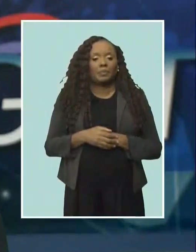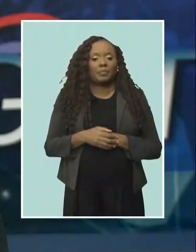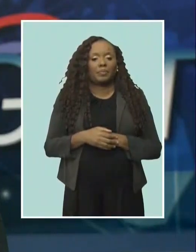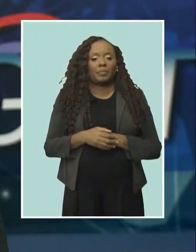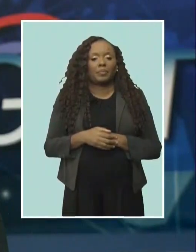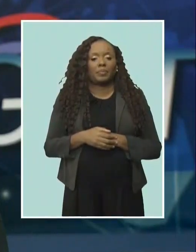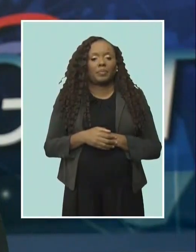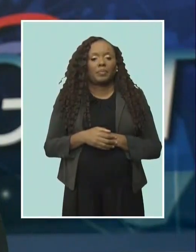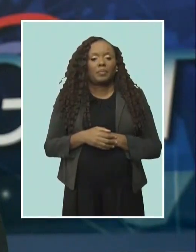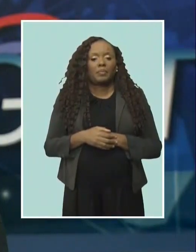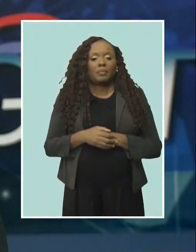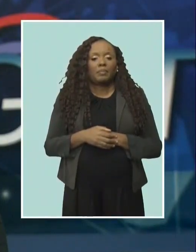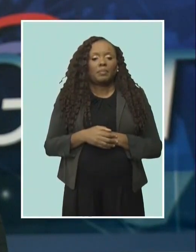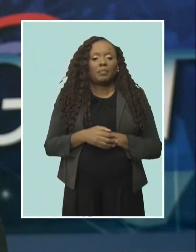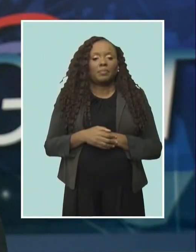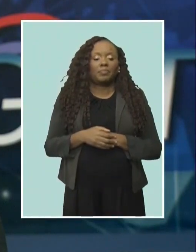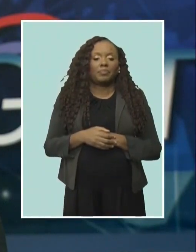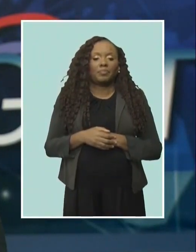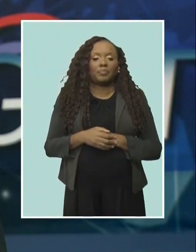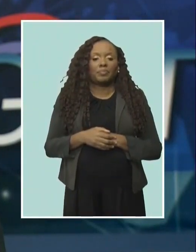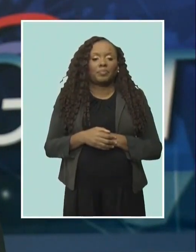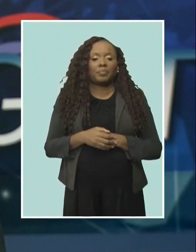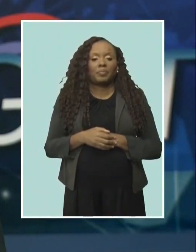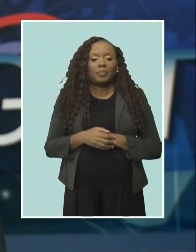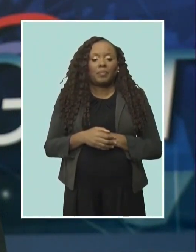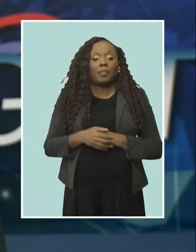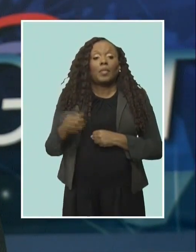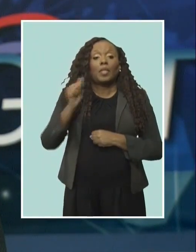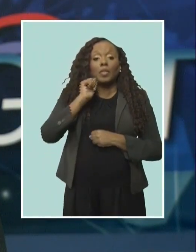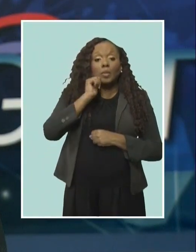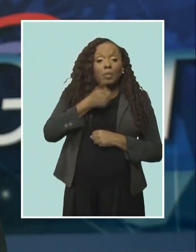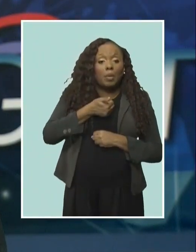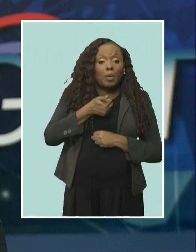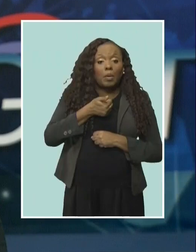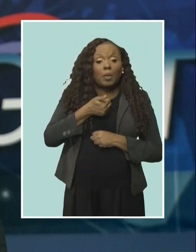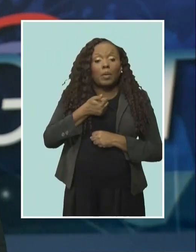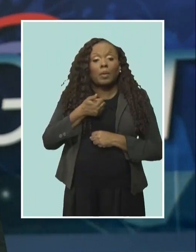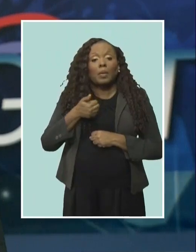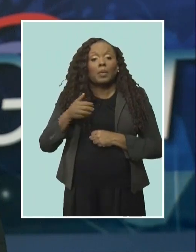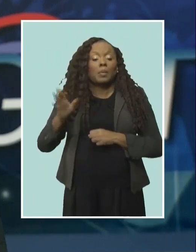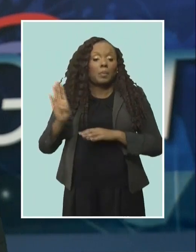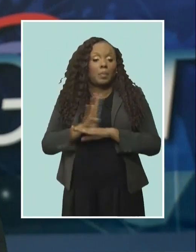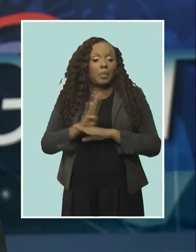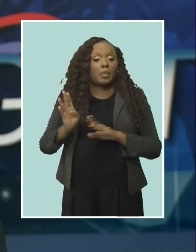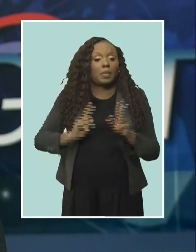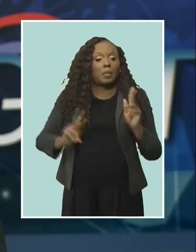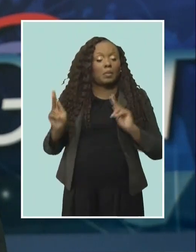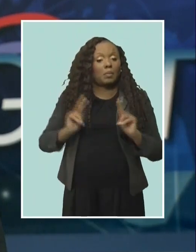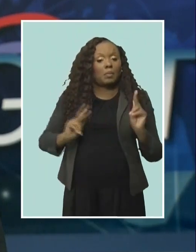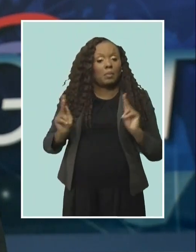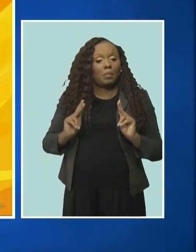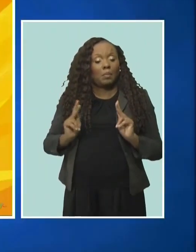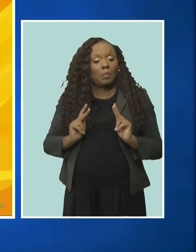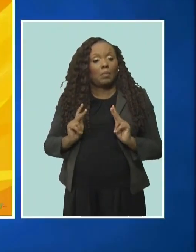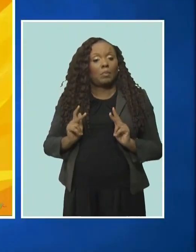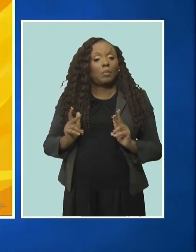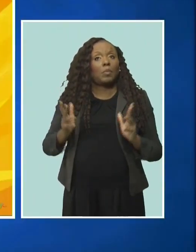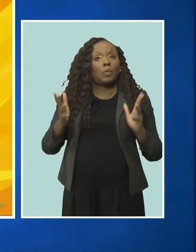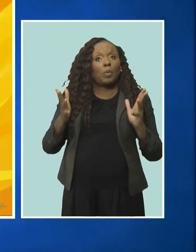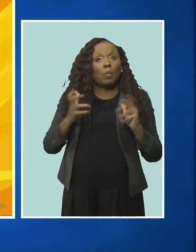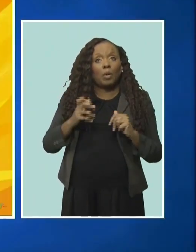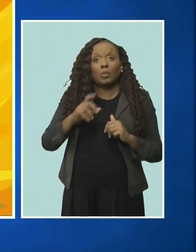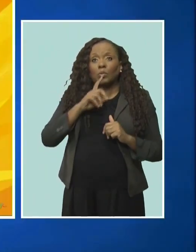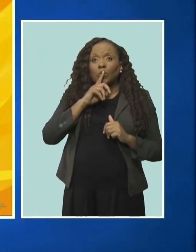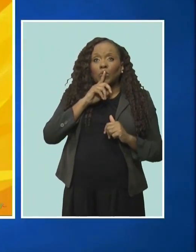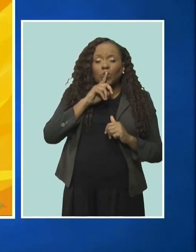The doctor will be on call tomorrow for entrepreneurs looking to get a checkup. General Manager of the Barbados Youth